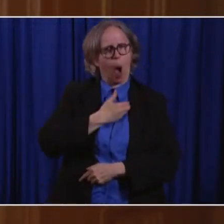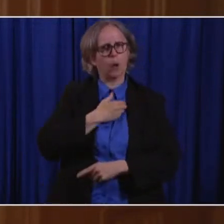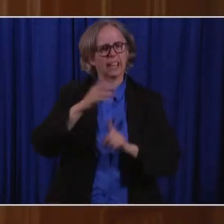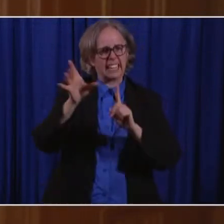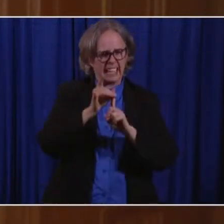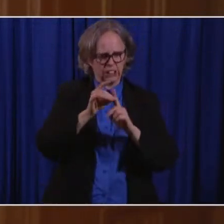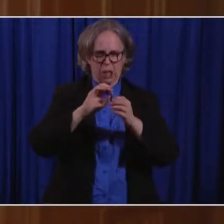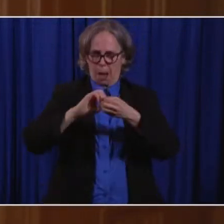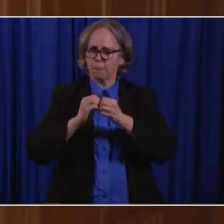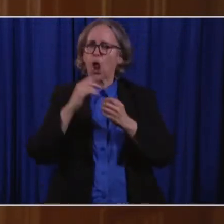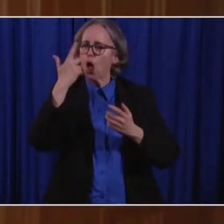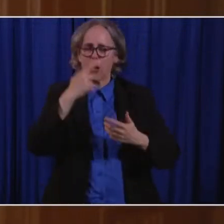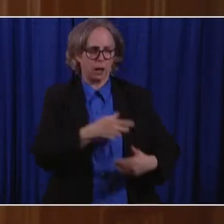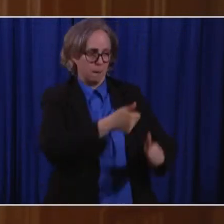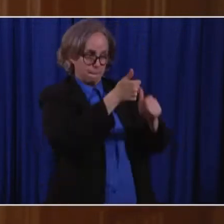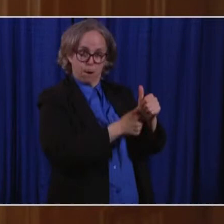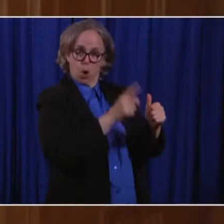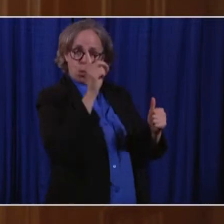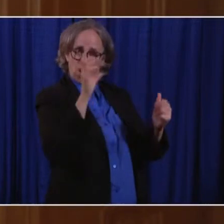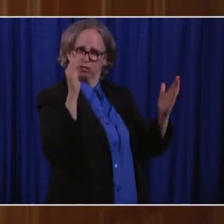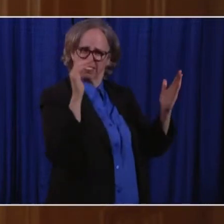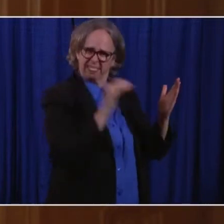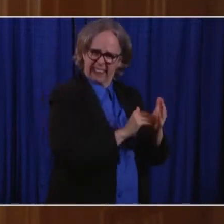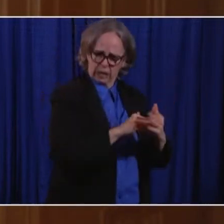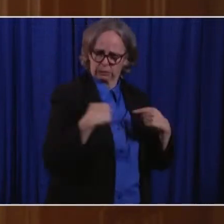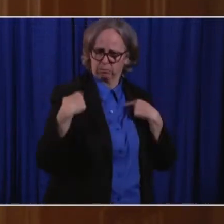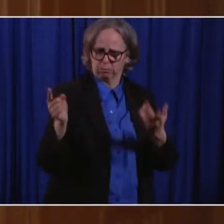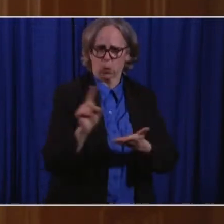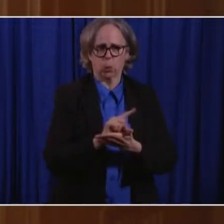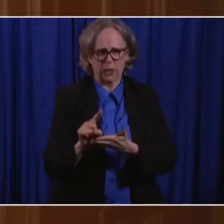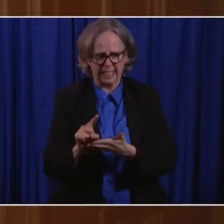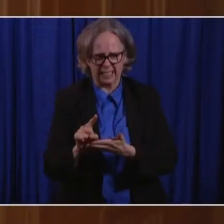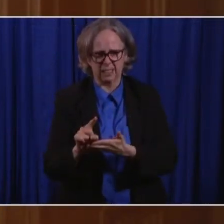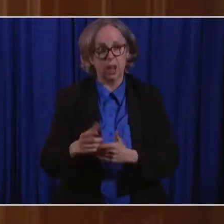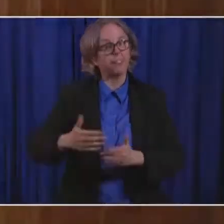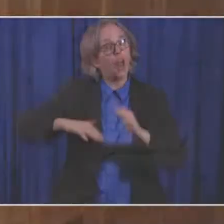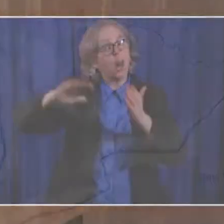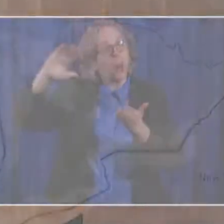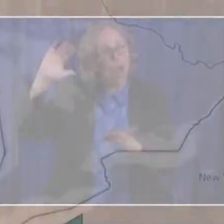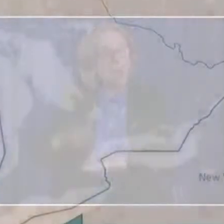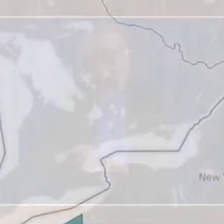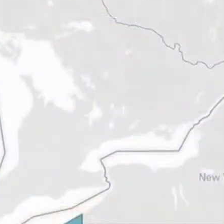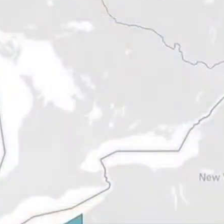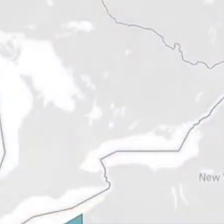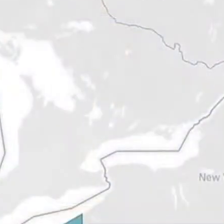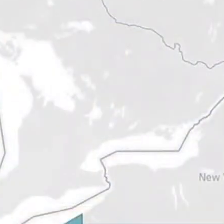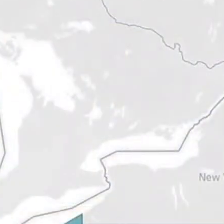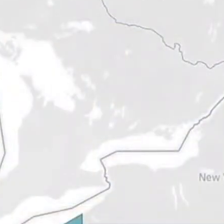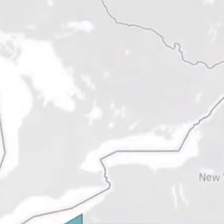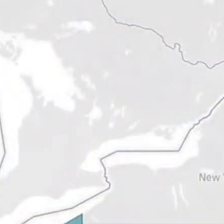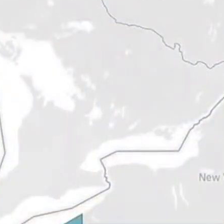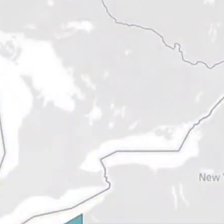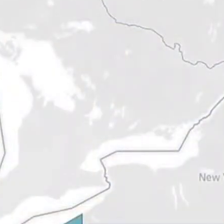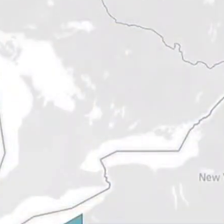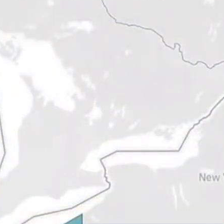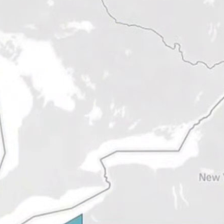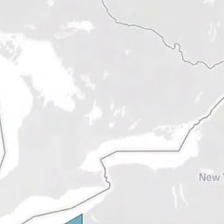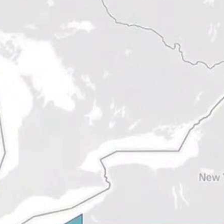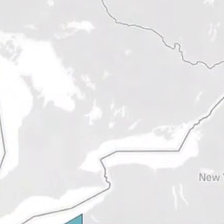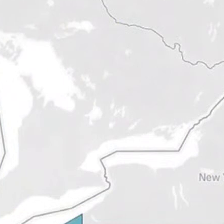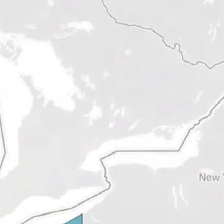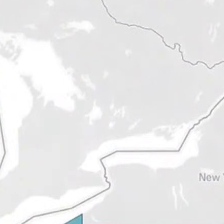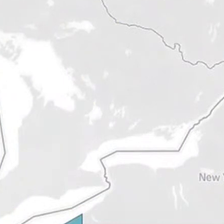week, are the lowest of all our neighboring states. And that is great